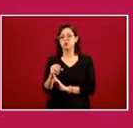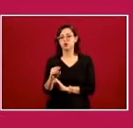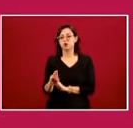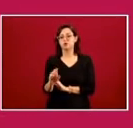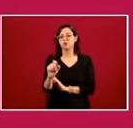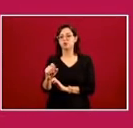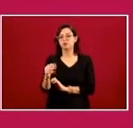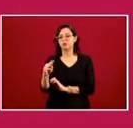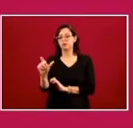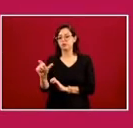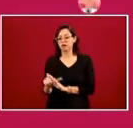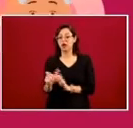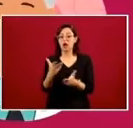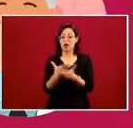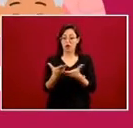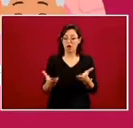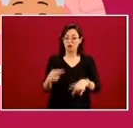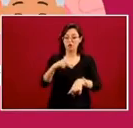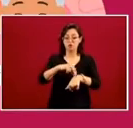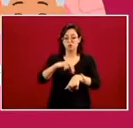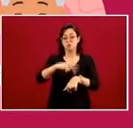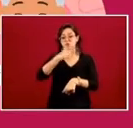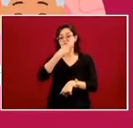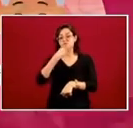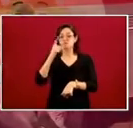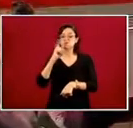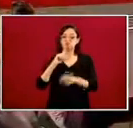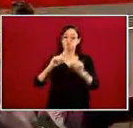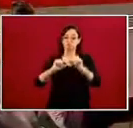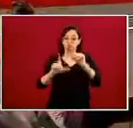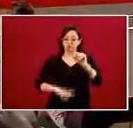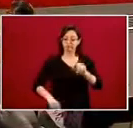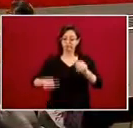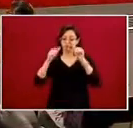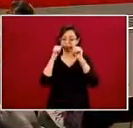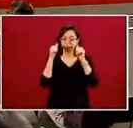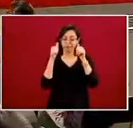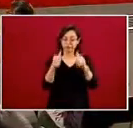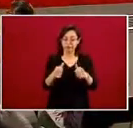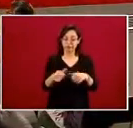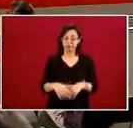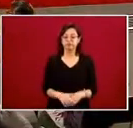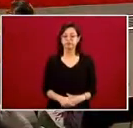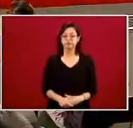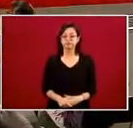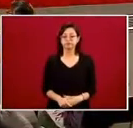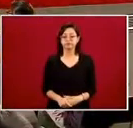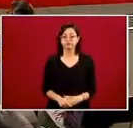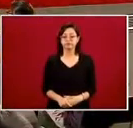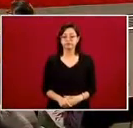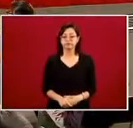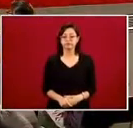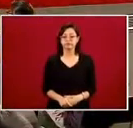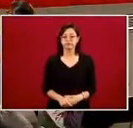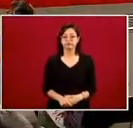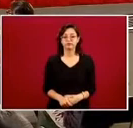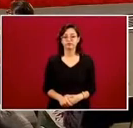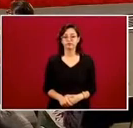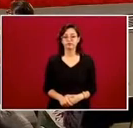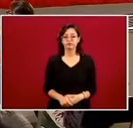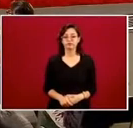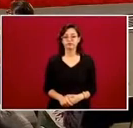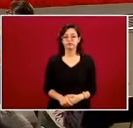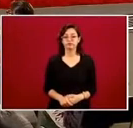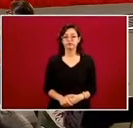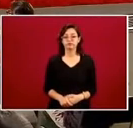website. This is the time for doctors and nurses to serve